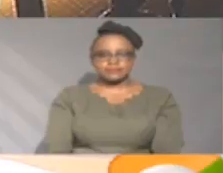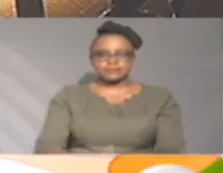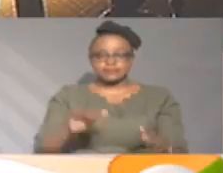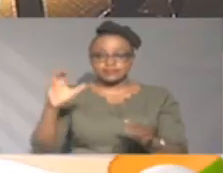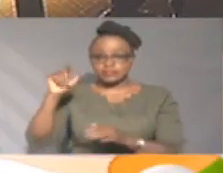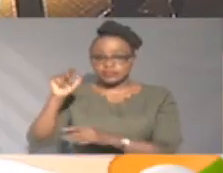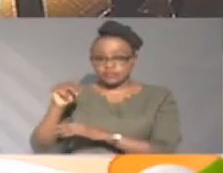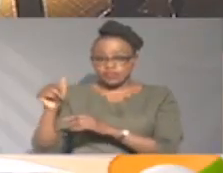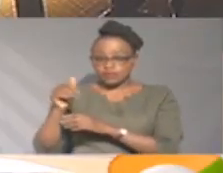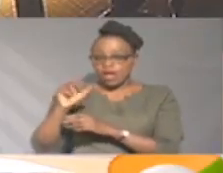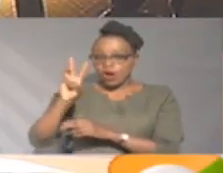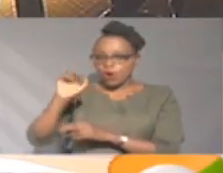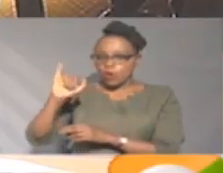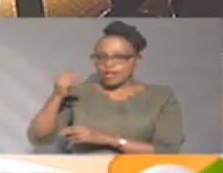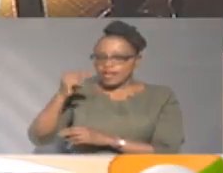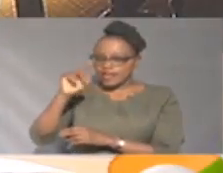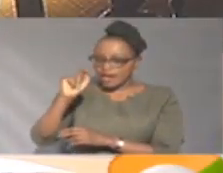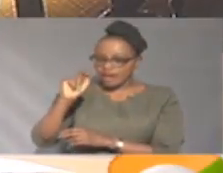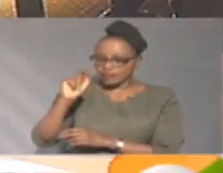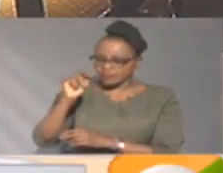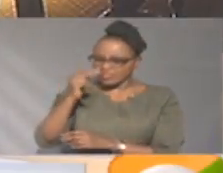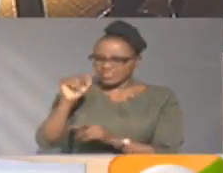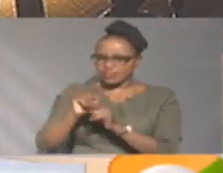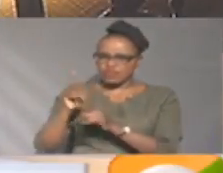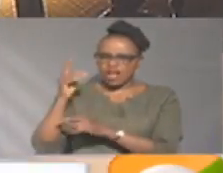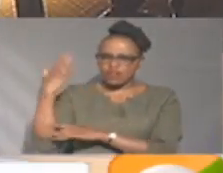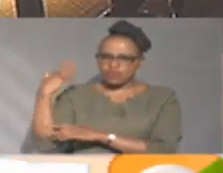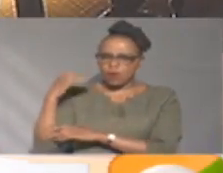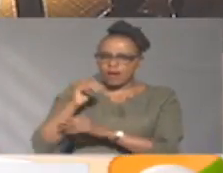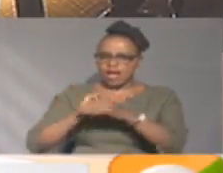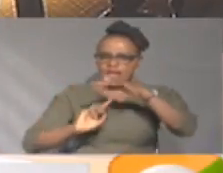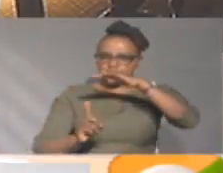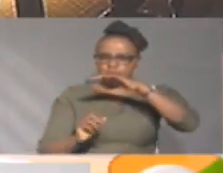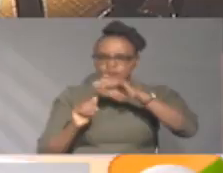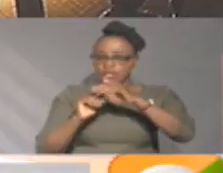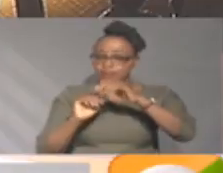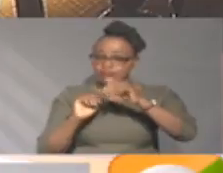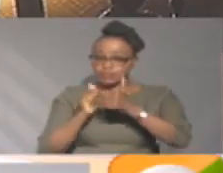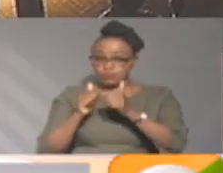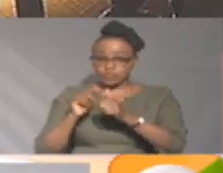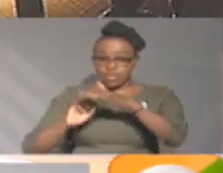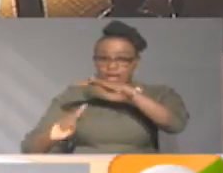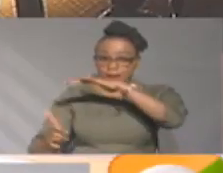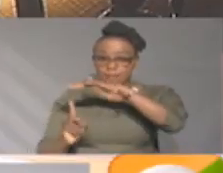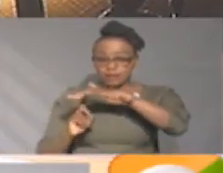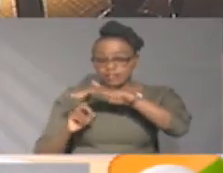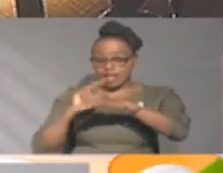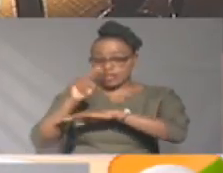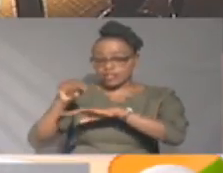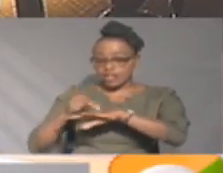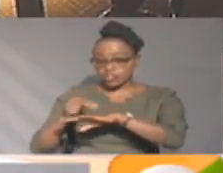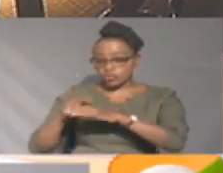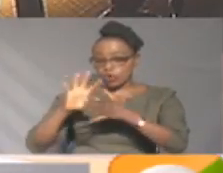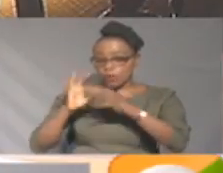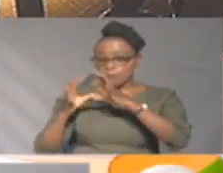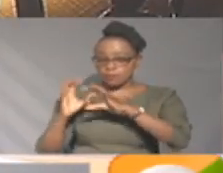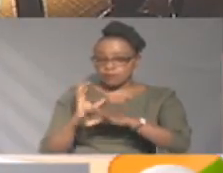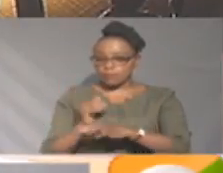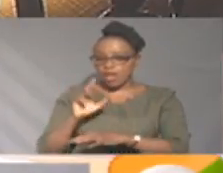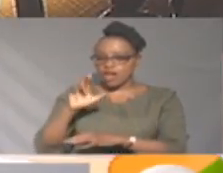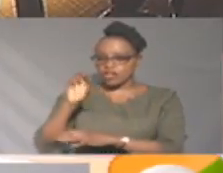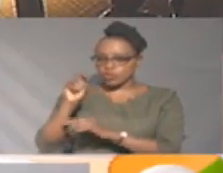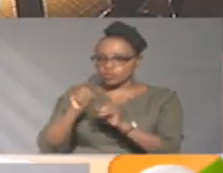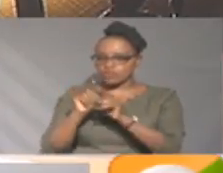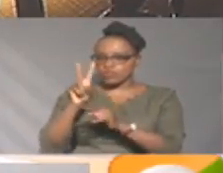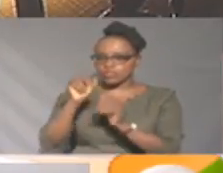Citizen TV journalist Waihiga Mwaura testified against former sports ministry and National Olympics committee members in the Rio fiasco that blemished